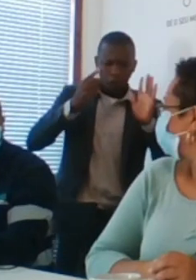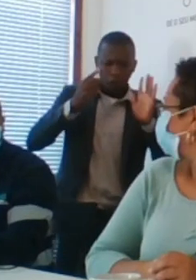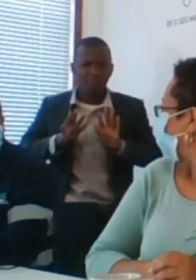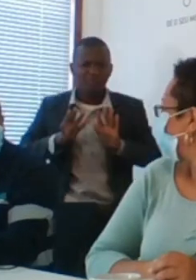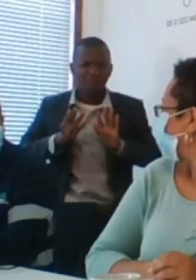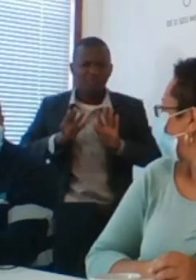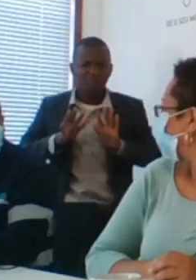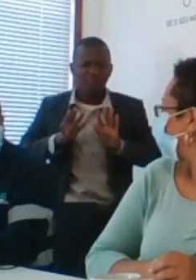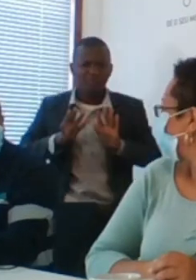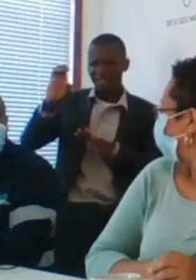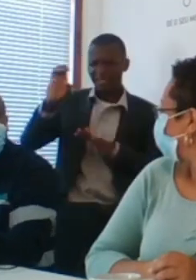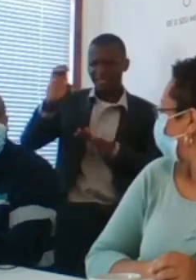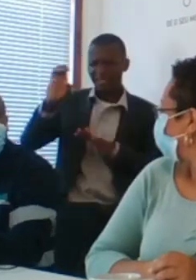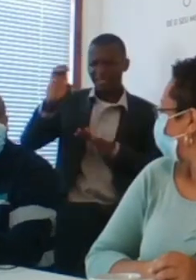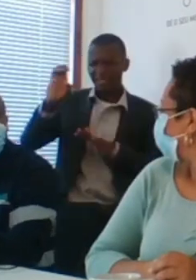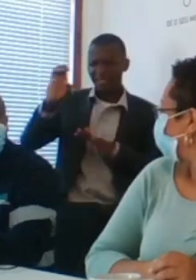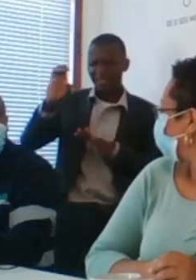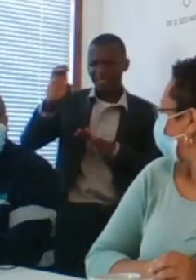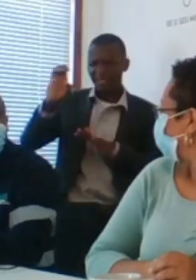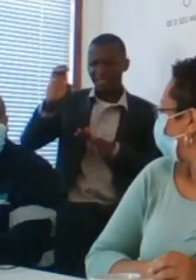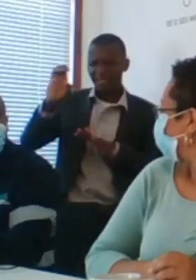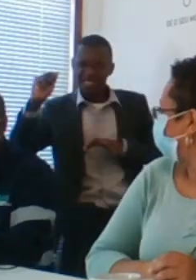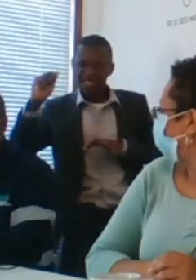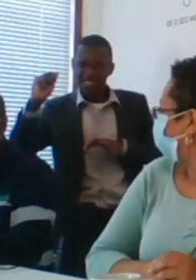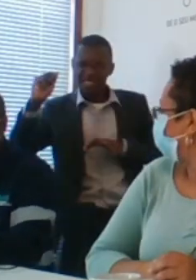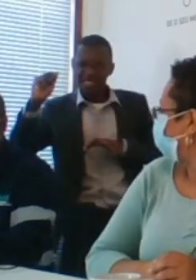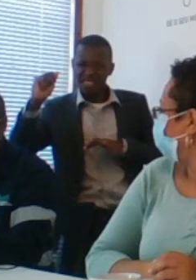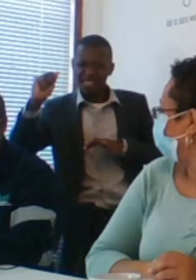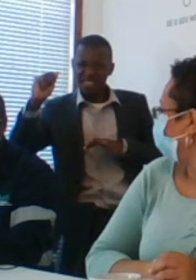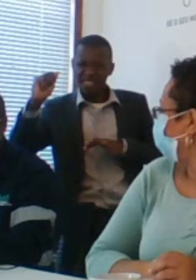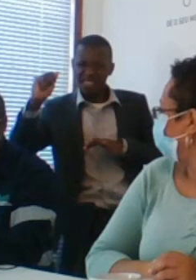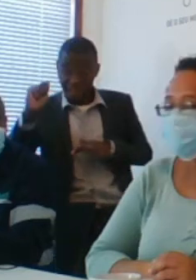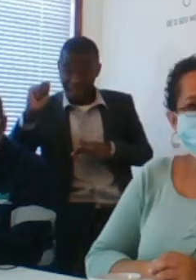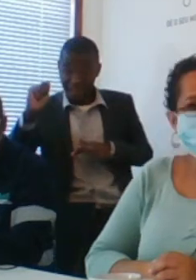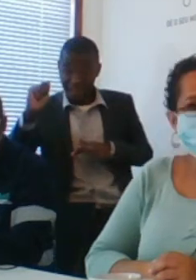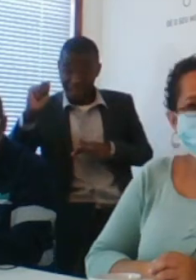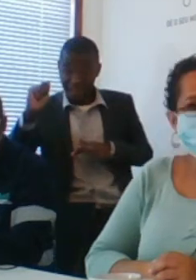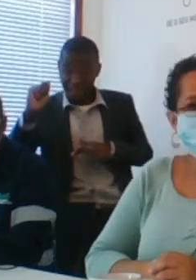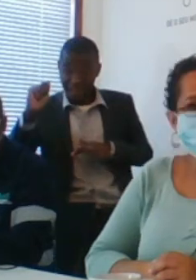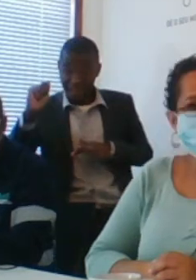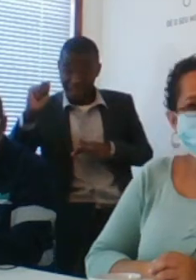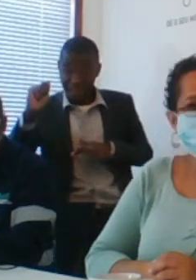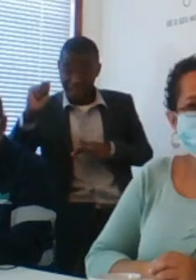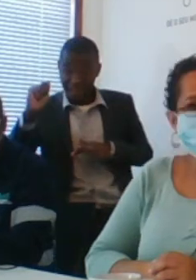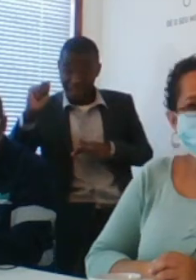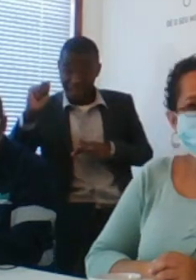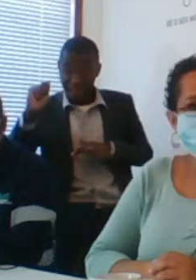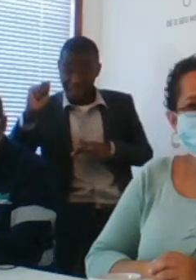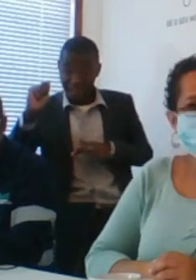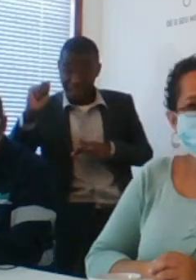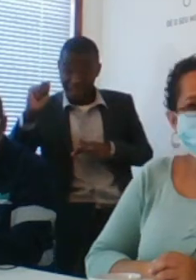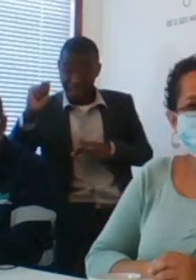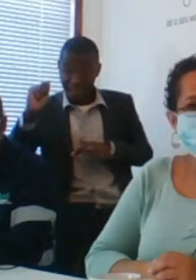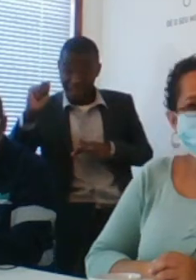provided on our 11 projects that you are in sale. Thank you, and you will be able to attend some questions as we are